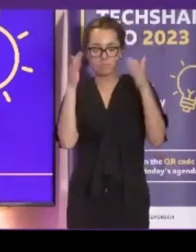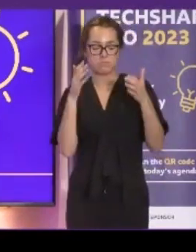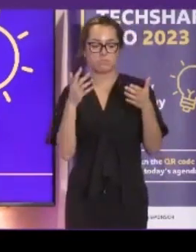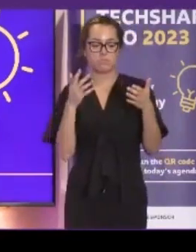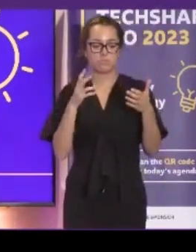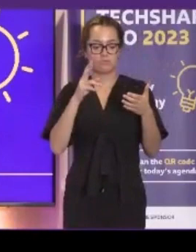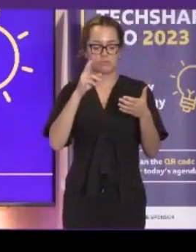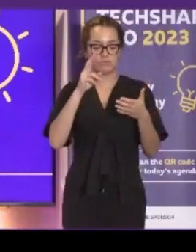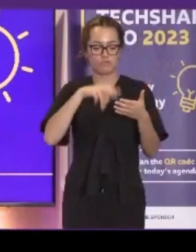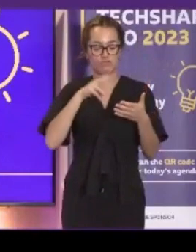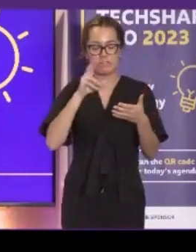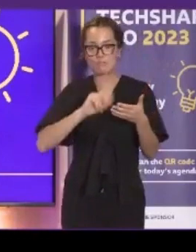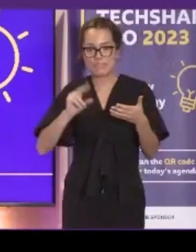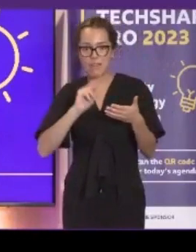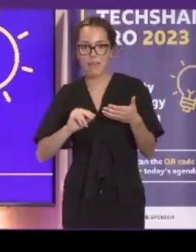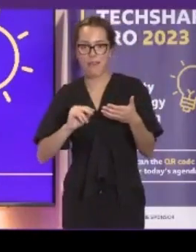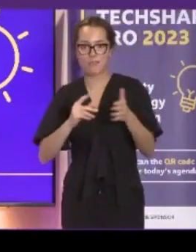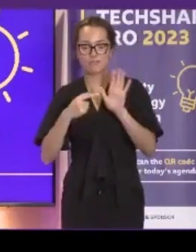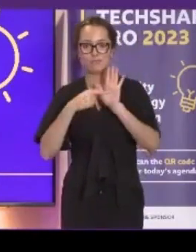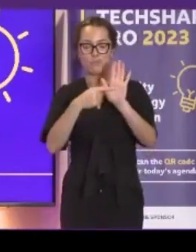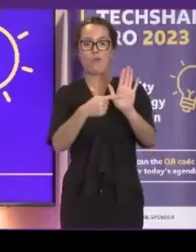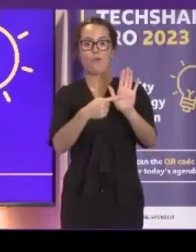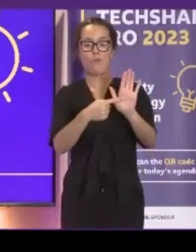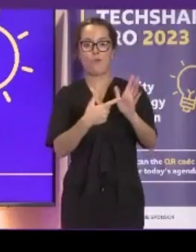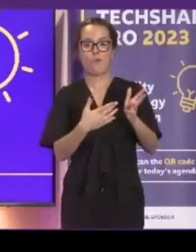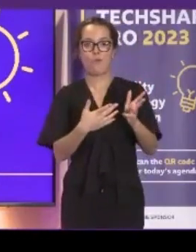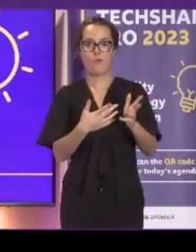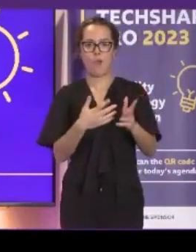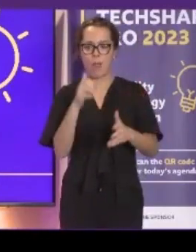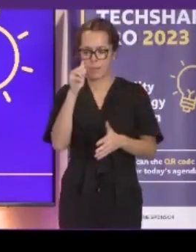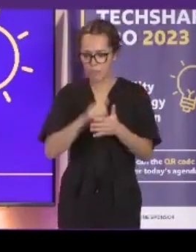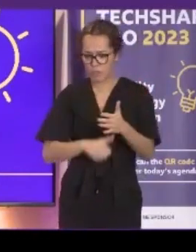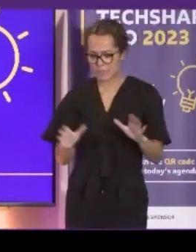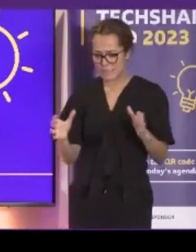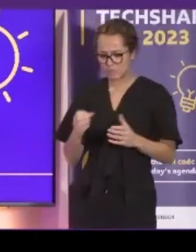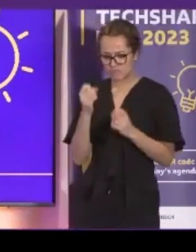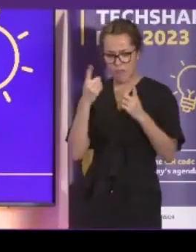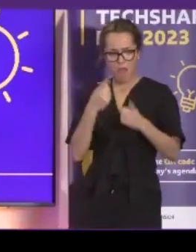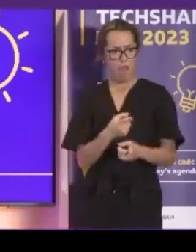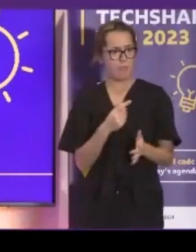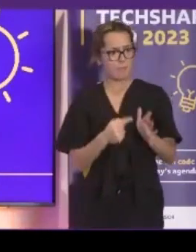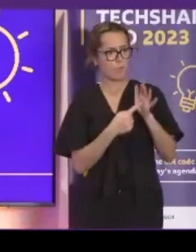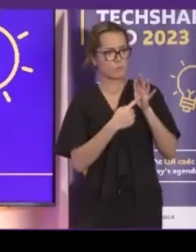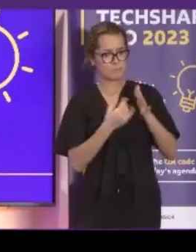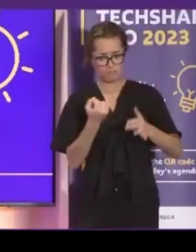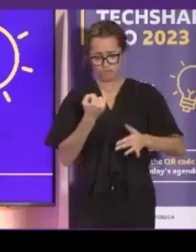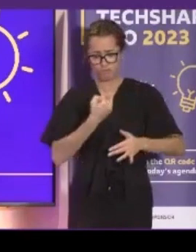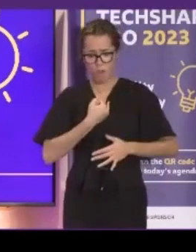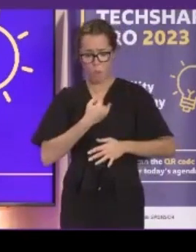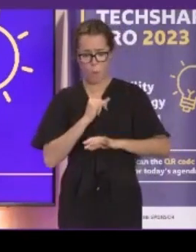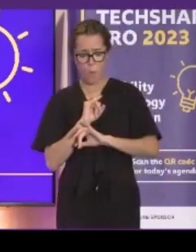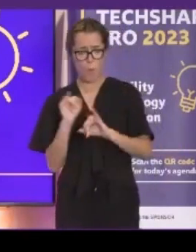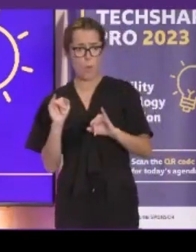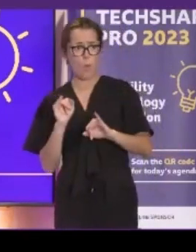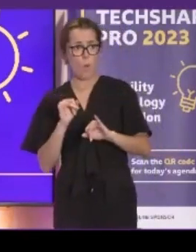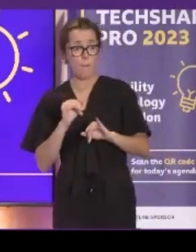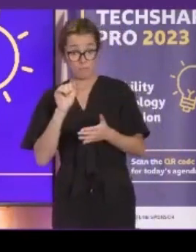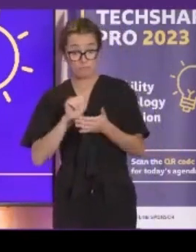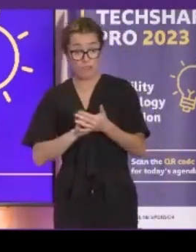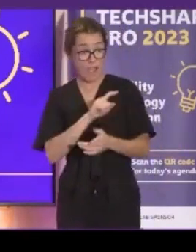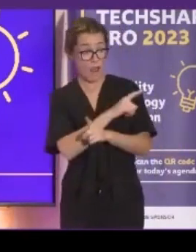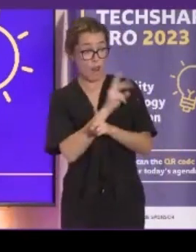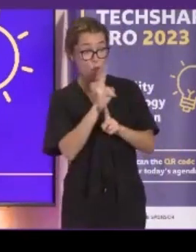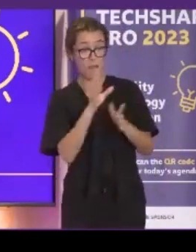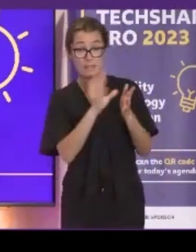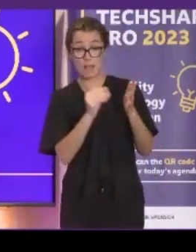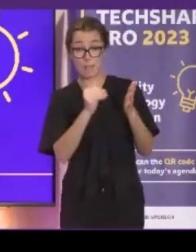And actually that really helped the procurement team go, oh, this is really important actually. If we get this wrong, it's really bad. And if we get this right, it's amazing. So